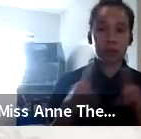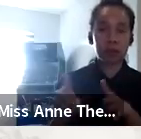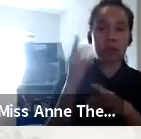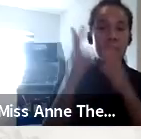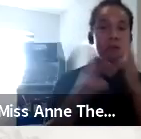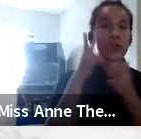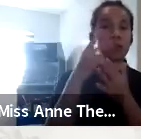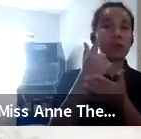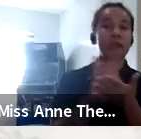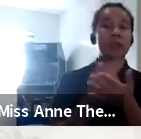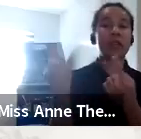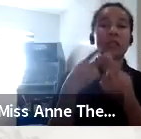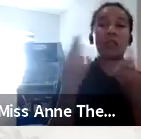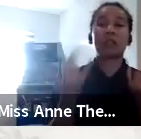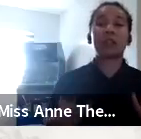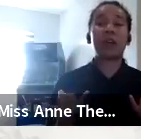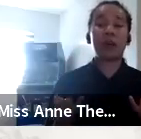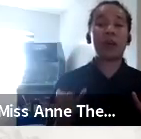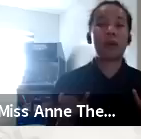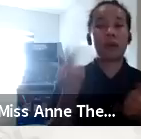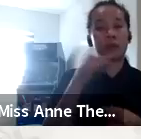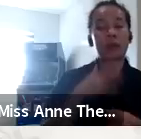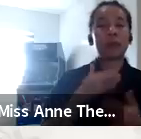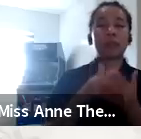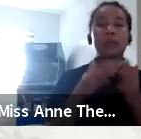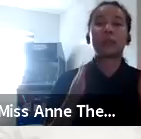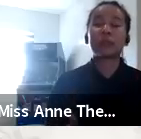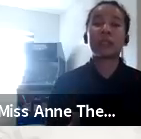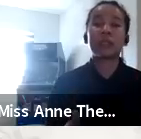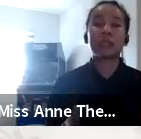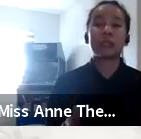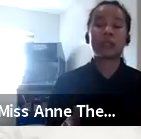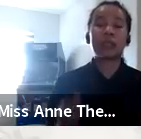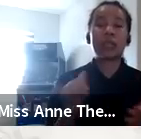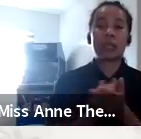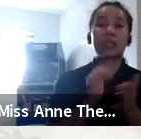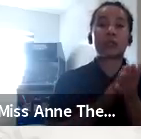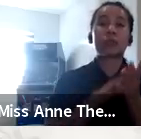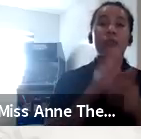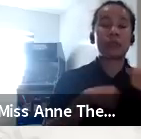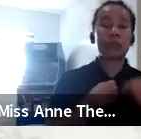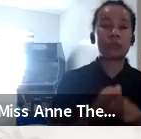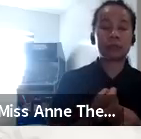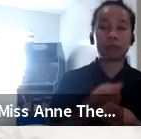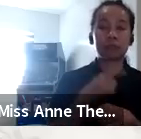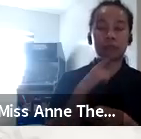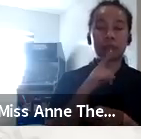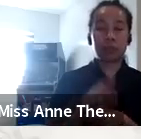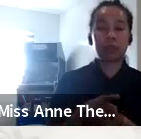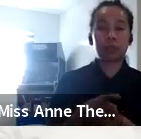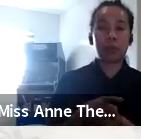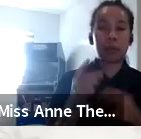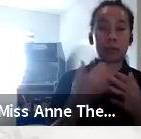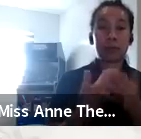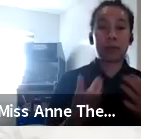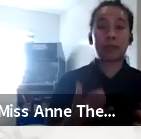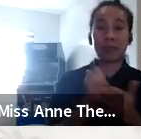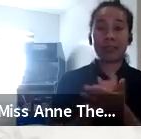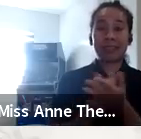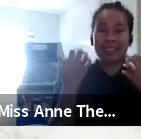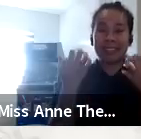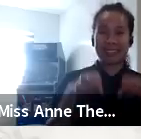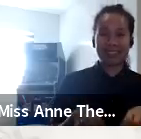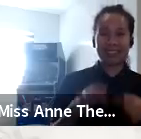lessons until now for my pupils this school year. Actually, before this very wonderful event